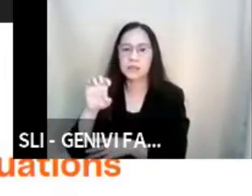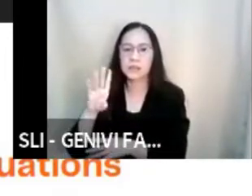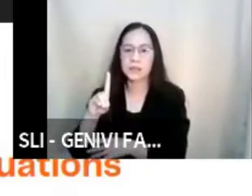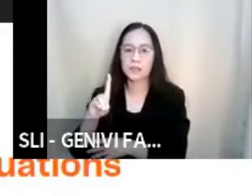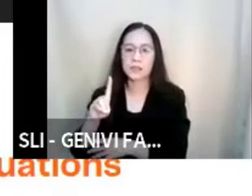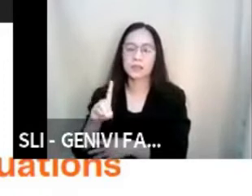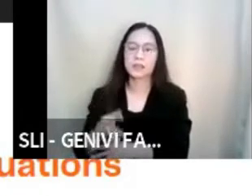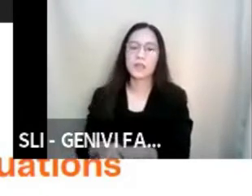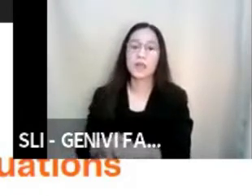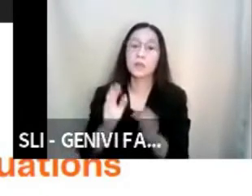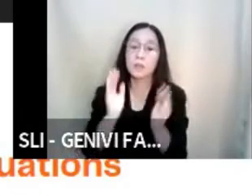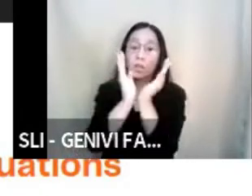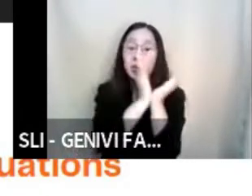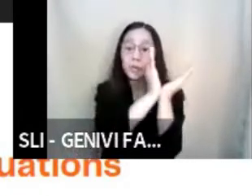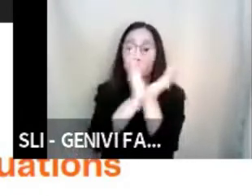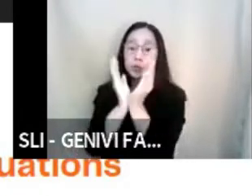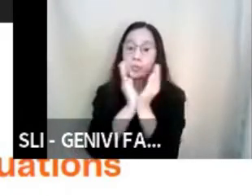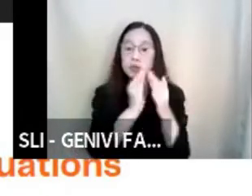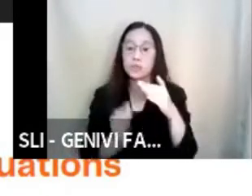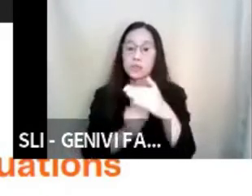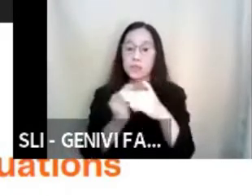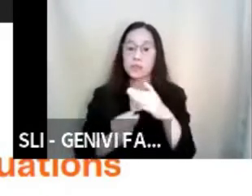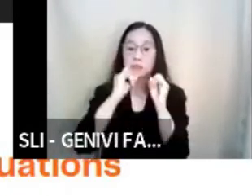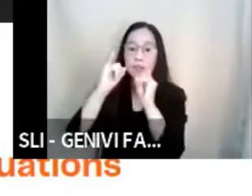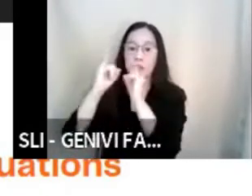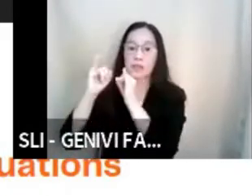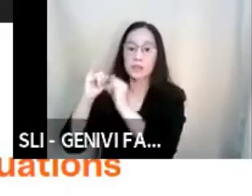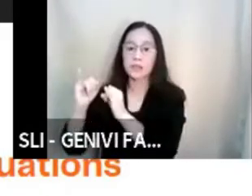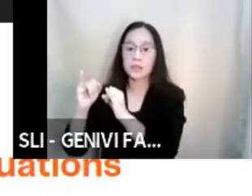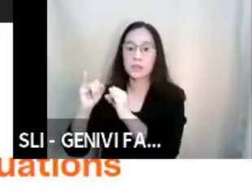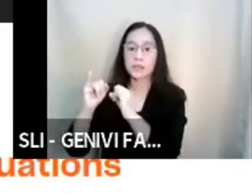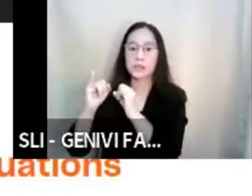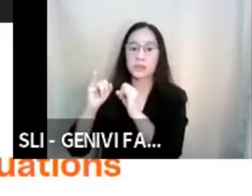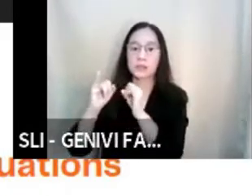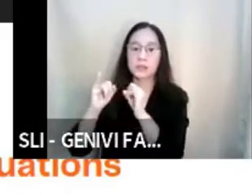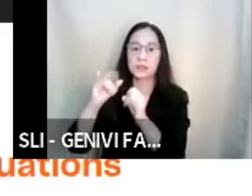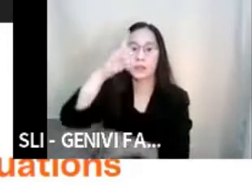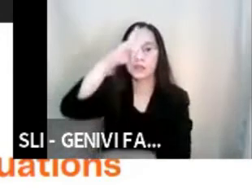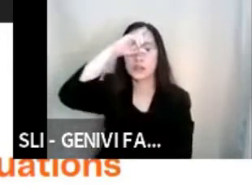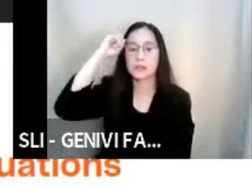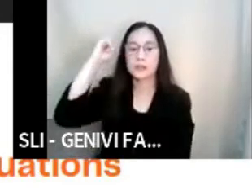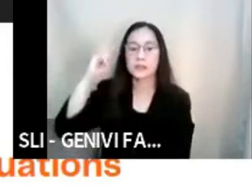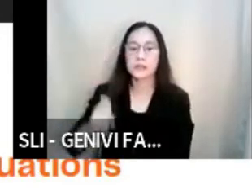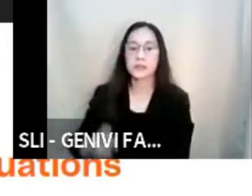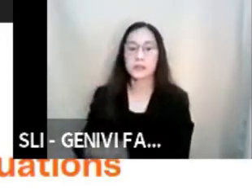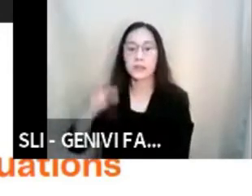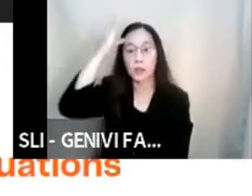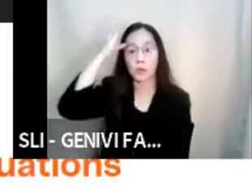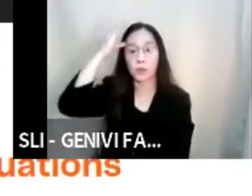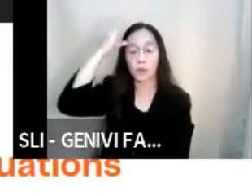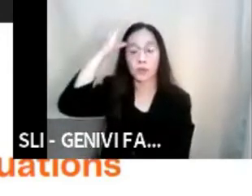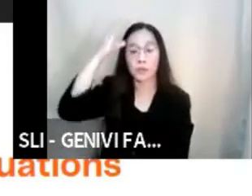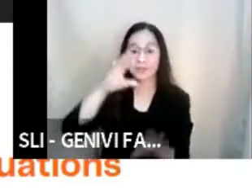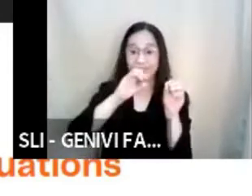community-based instruction. So, dahil nga yung ating concern when it comes to